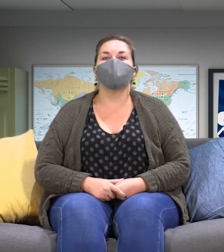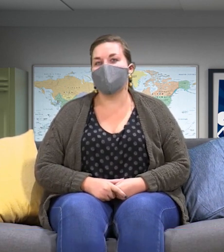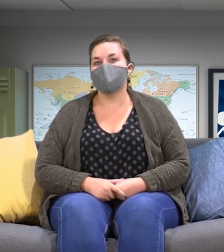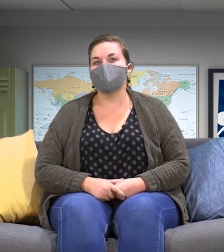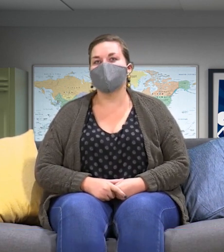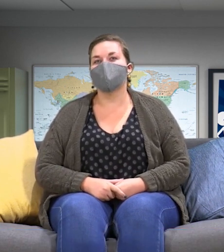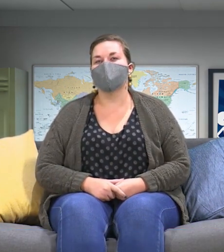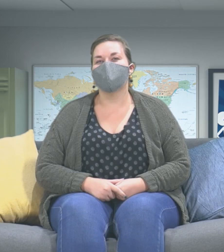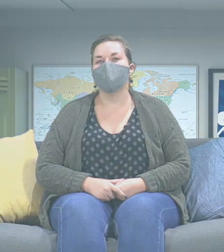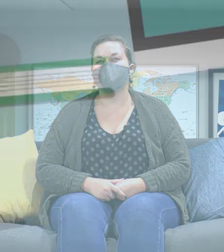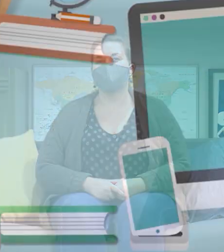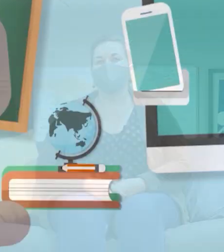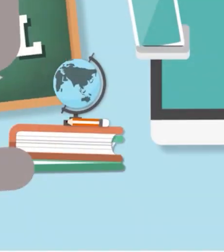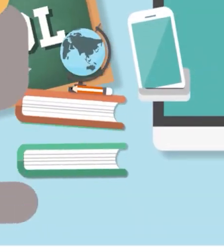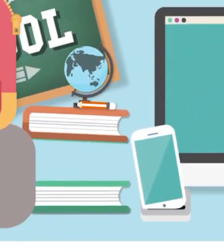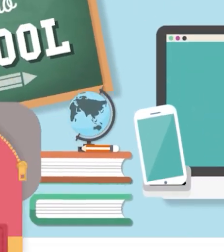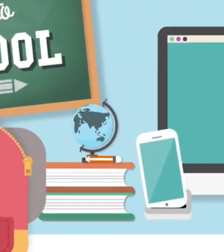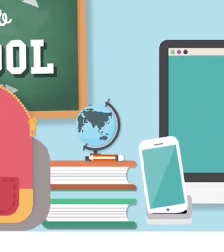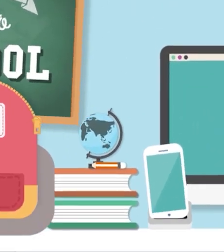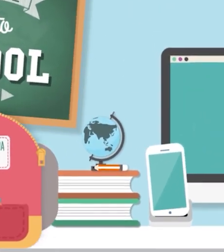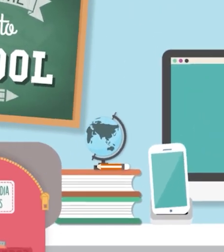1, science.